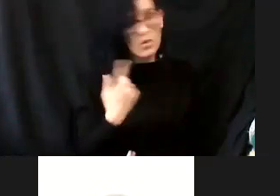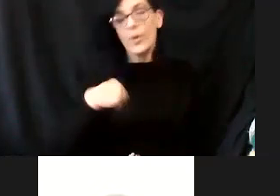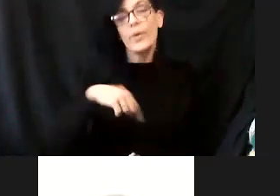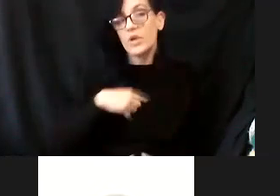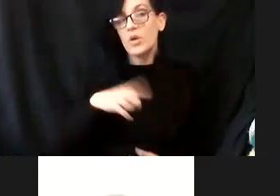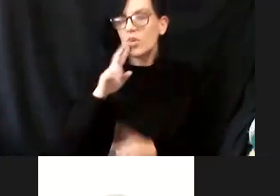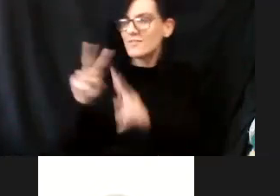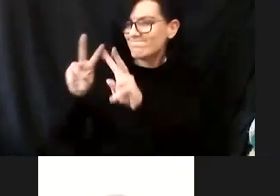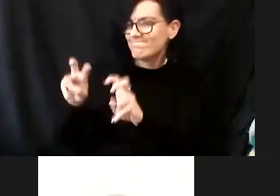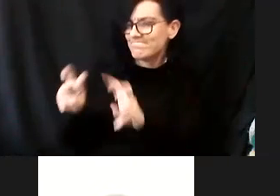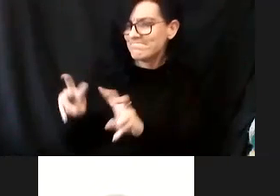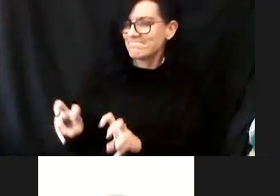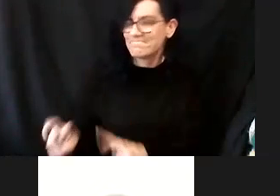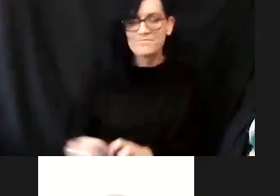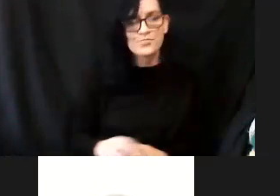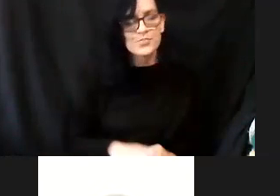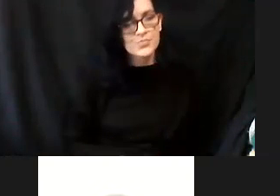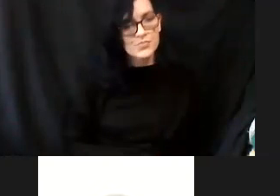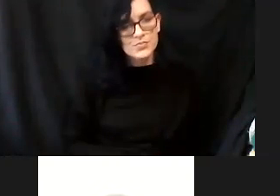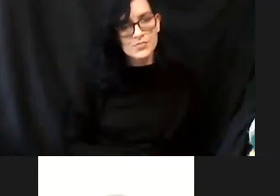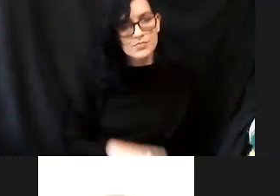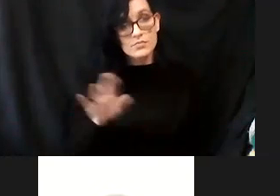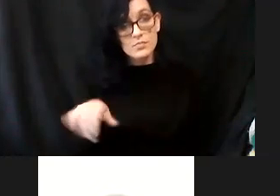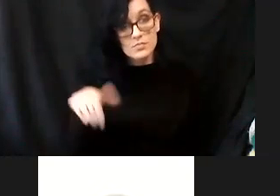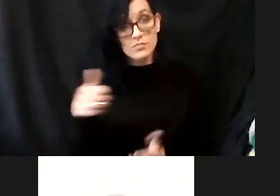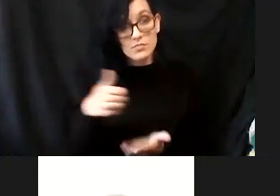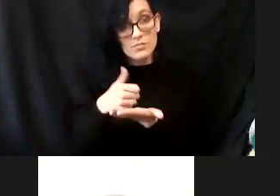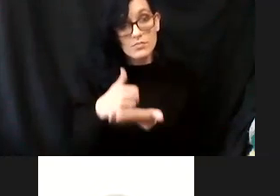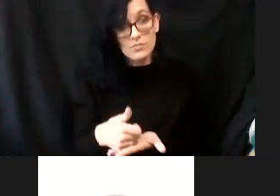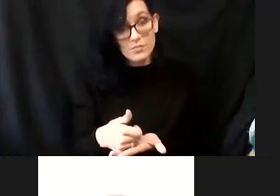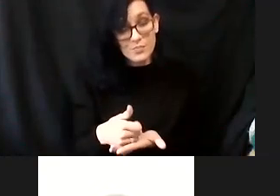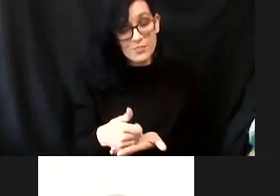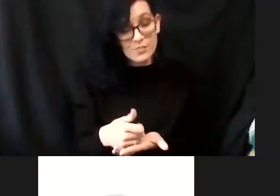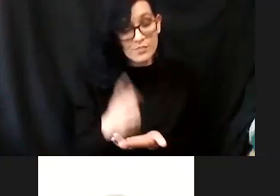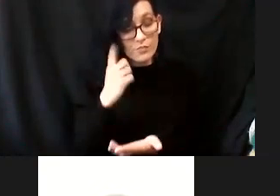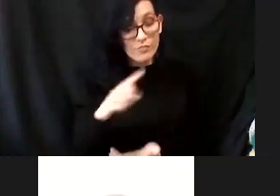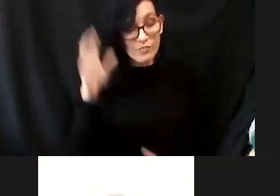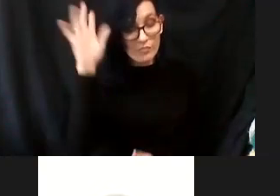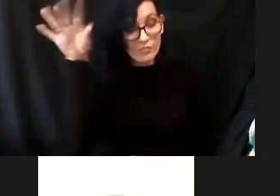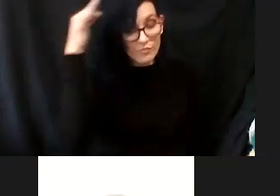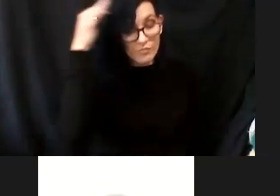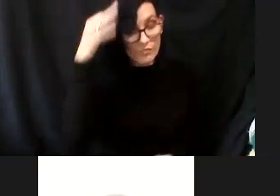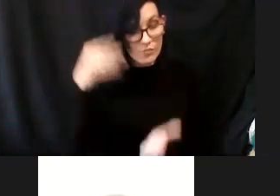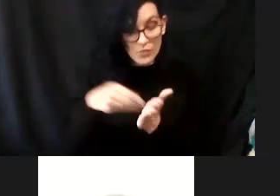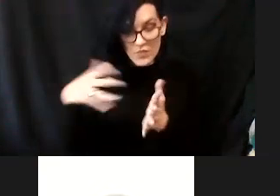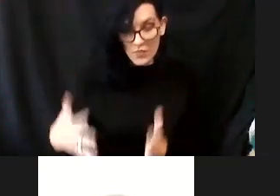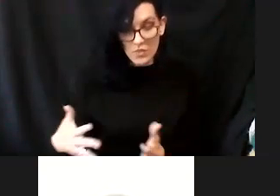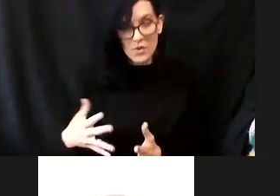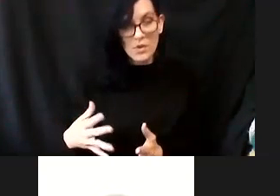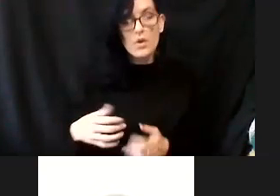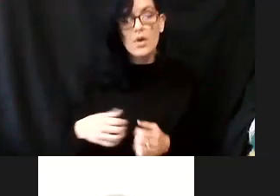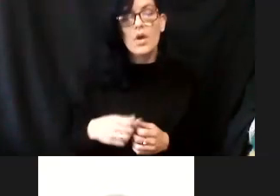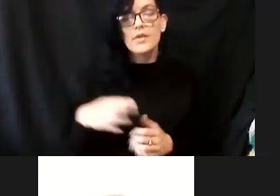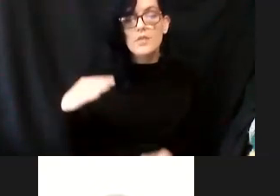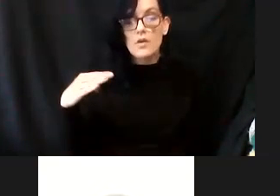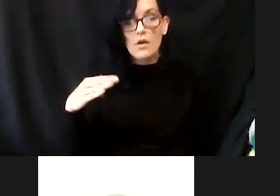Another way, another route to relief for federal student loan borrowers is false certification